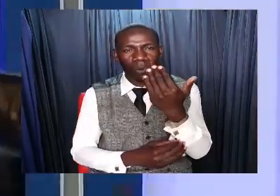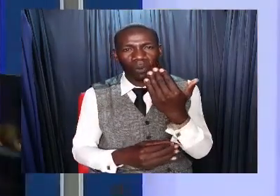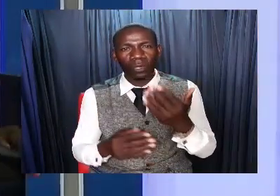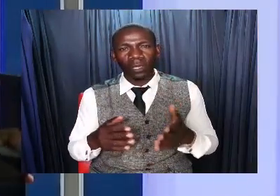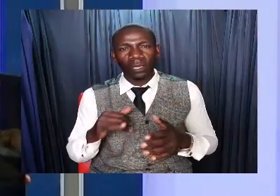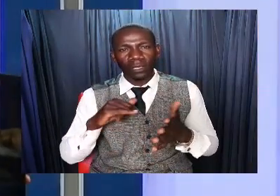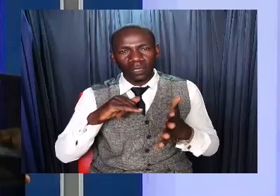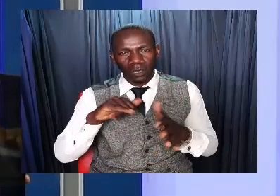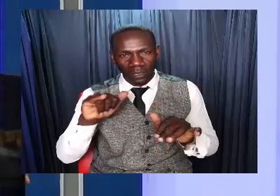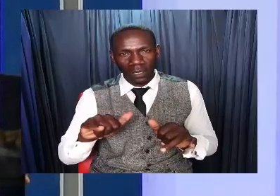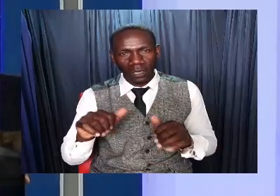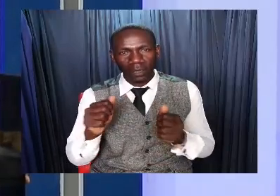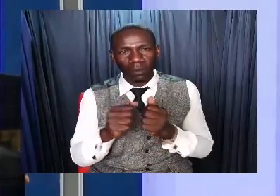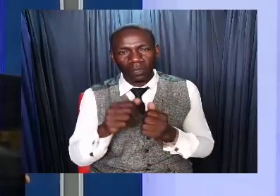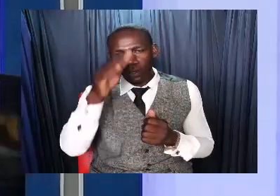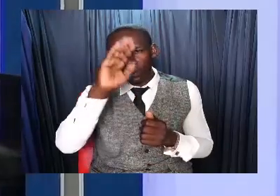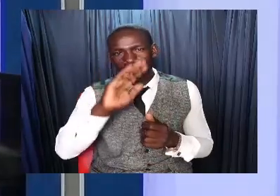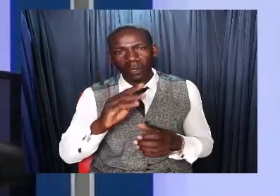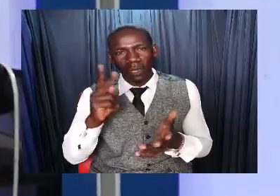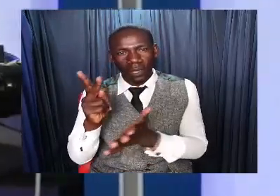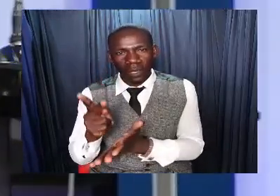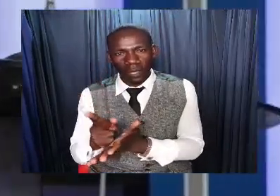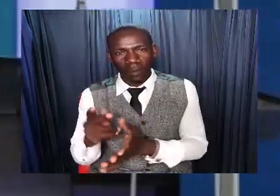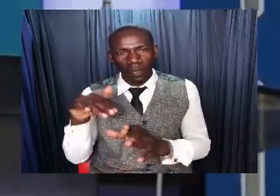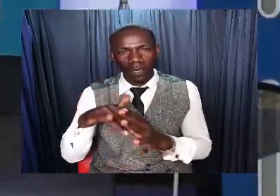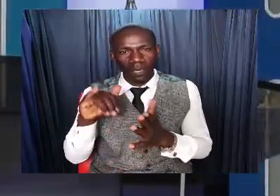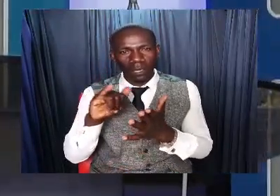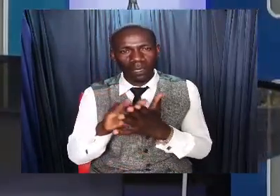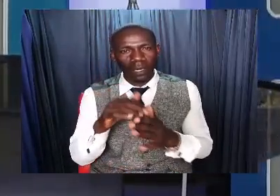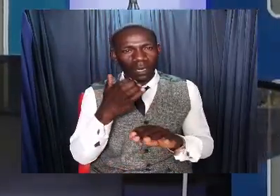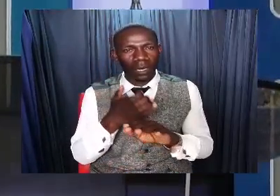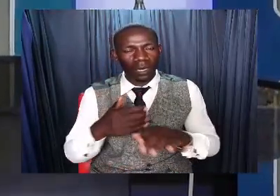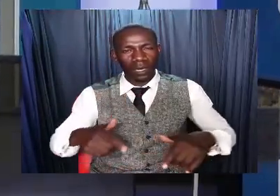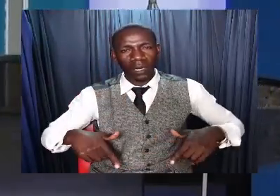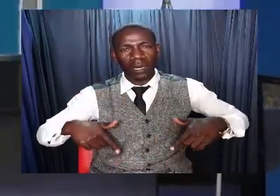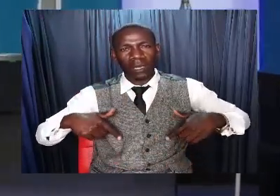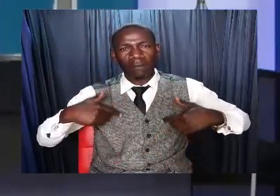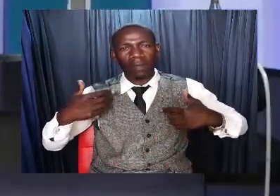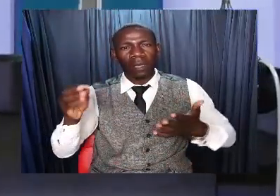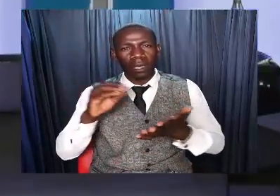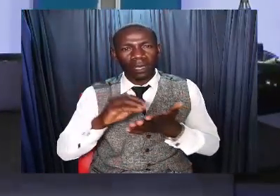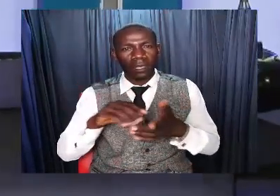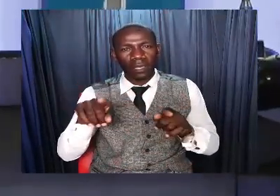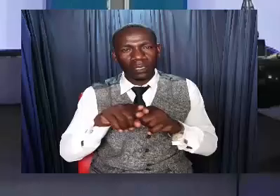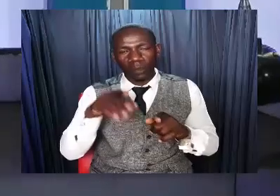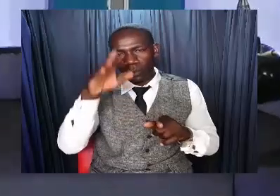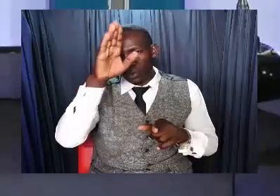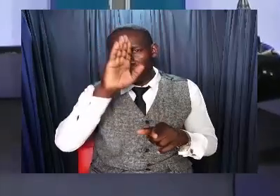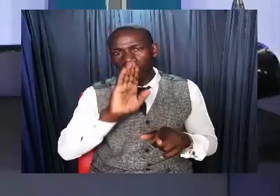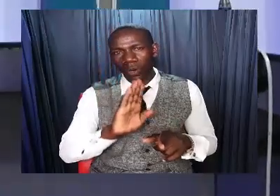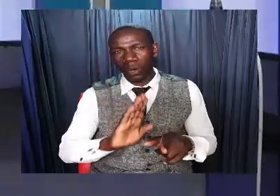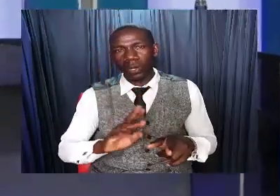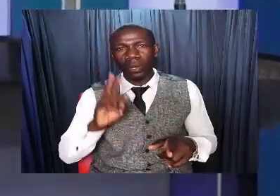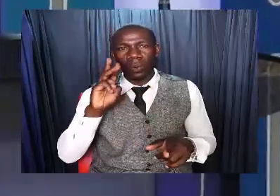Mungu huo. It's still the arm of God. Umekuweka kwa maisha hayo magumu mkono wa Mungu. The hand of God has put you in a difficulty. Again, the same